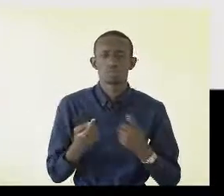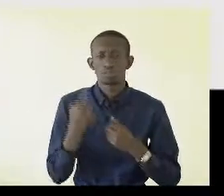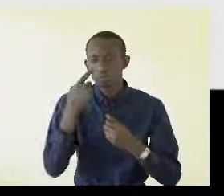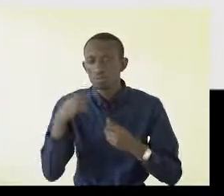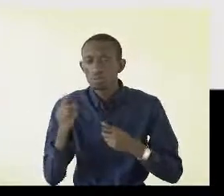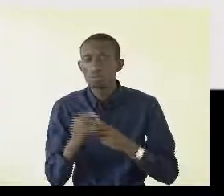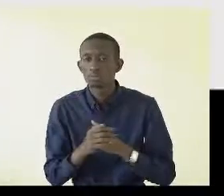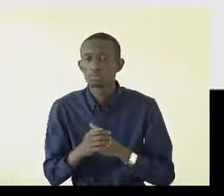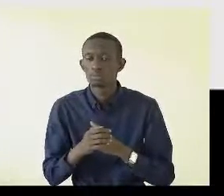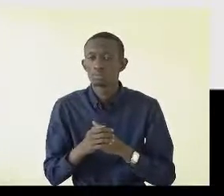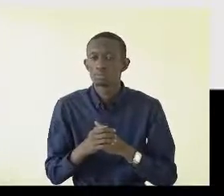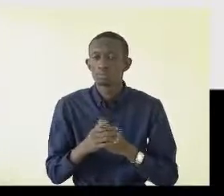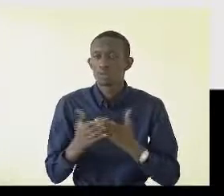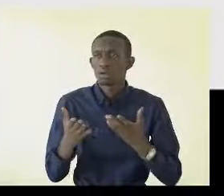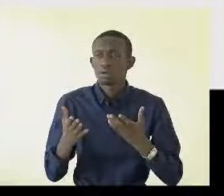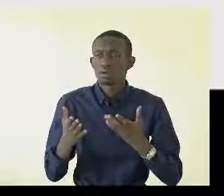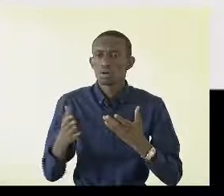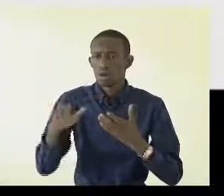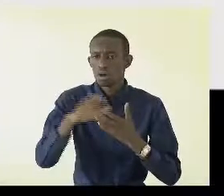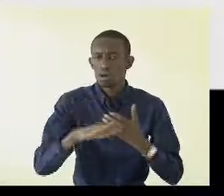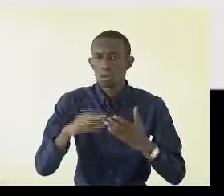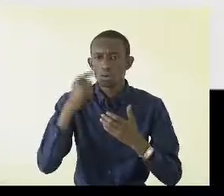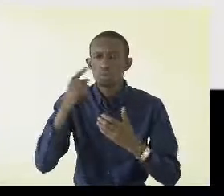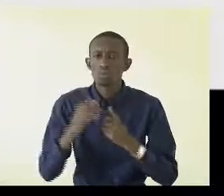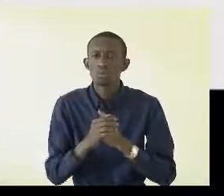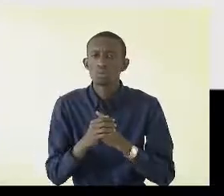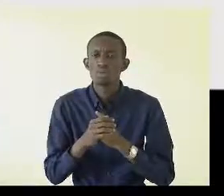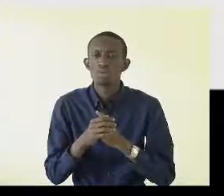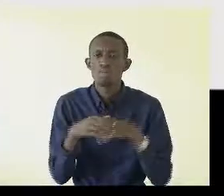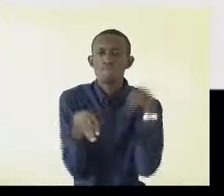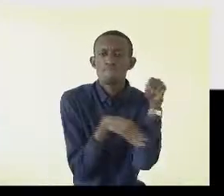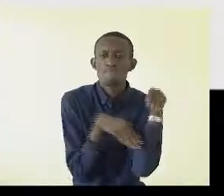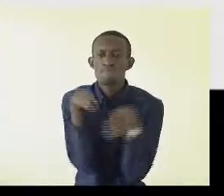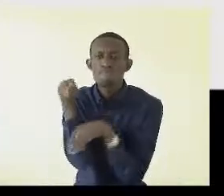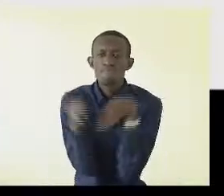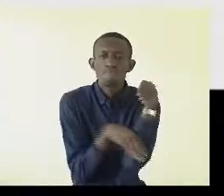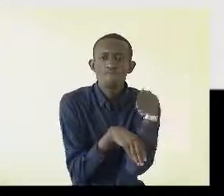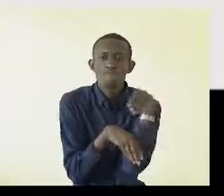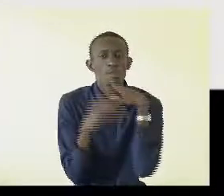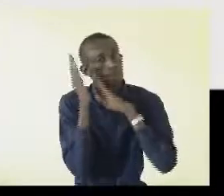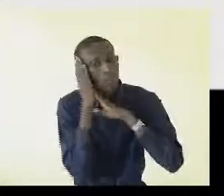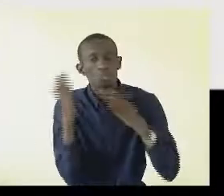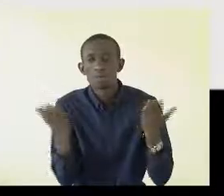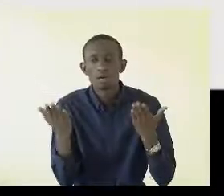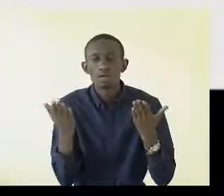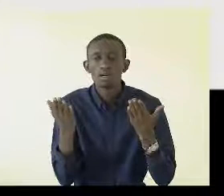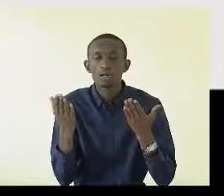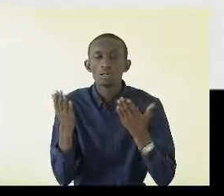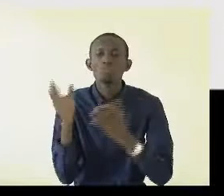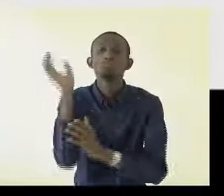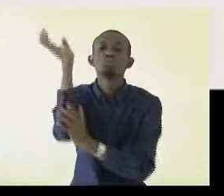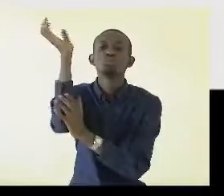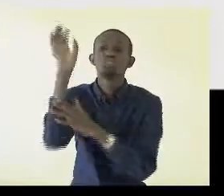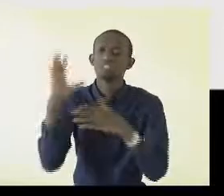you can find there different animals like monkeys in trees. Then many trees are a good source